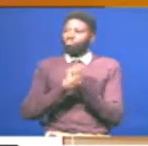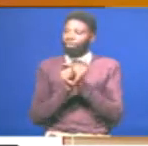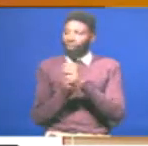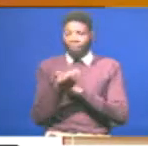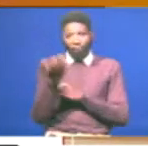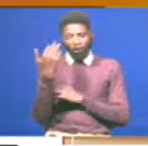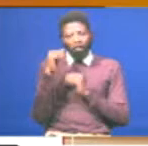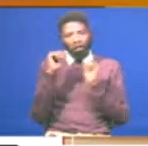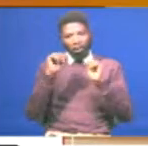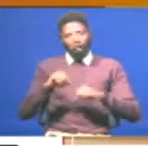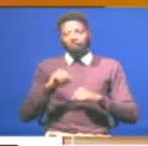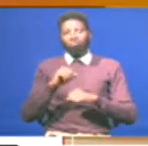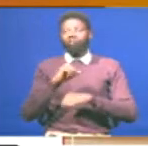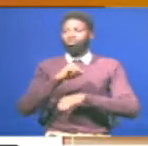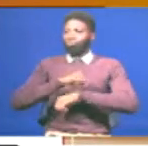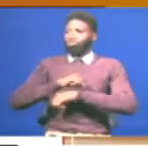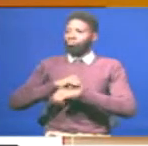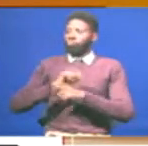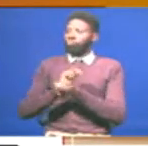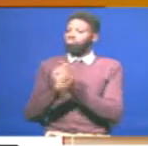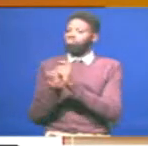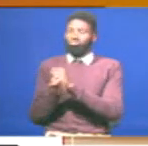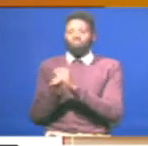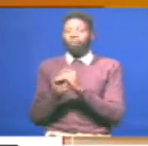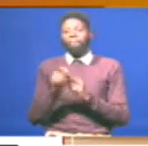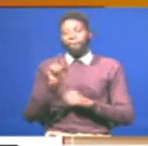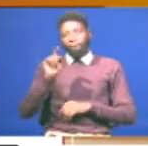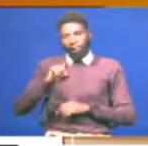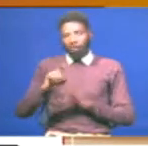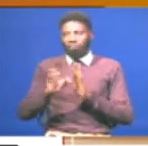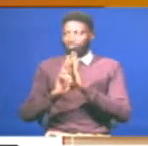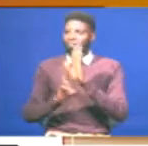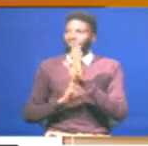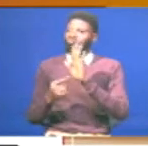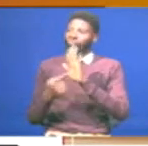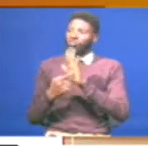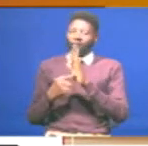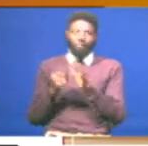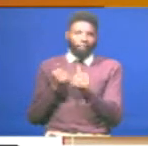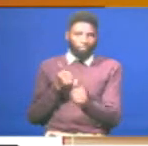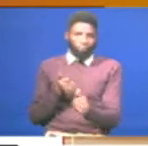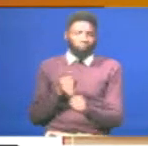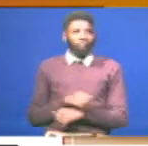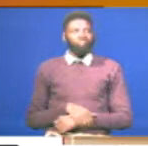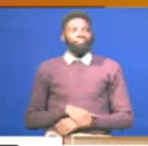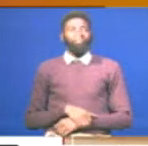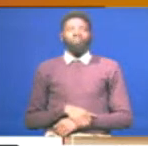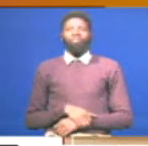faculties on certain conditions. Right. So I did, of course we had a stint in